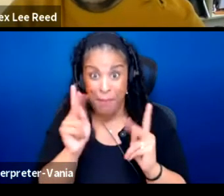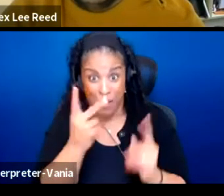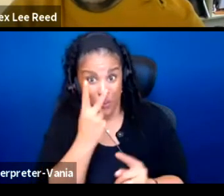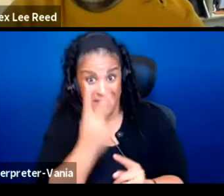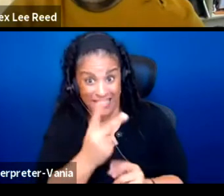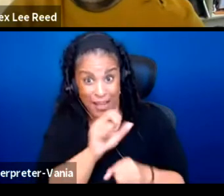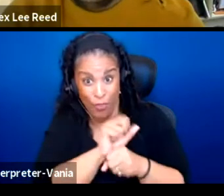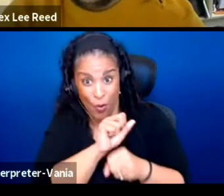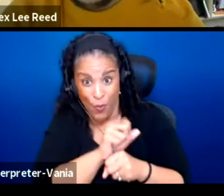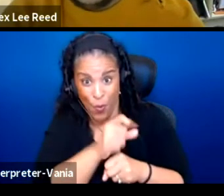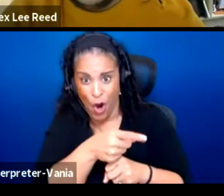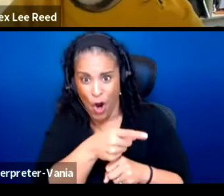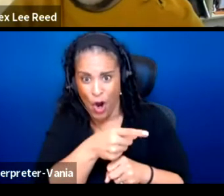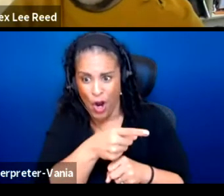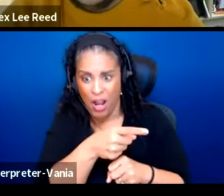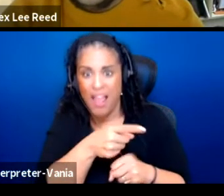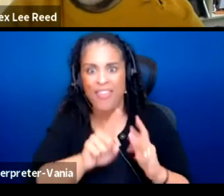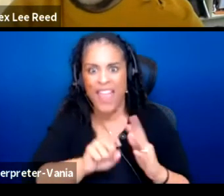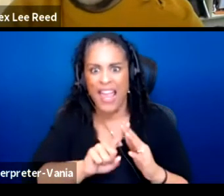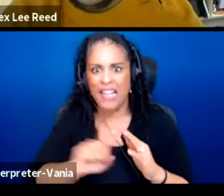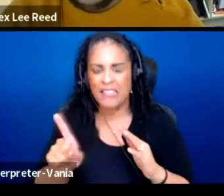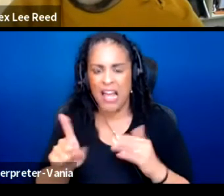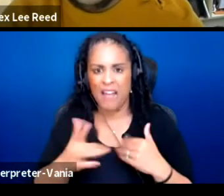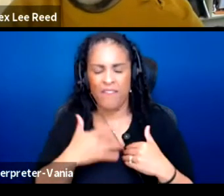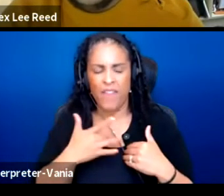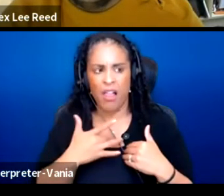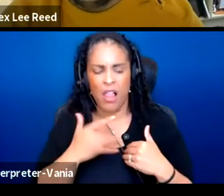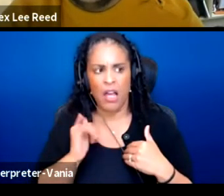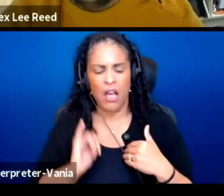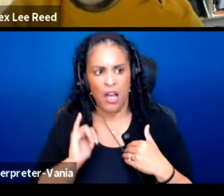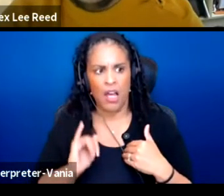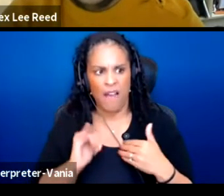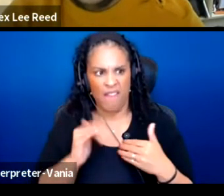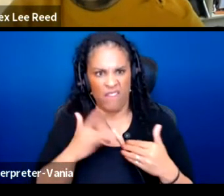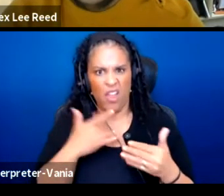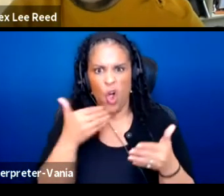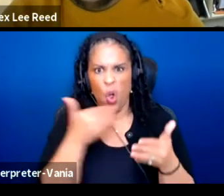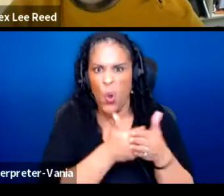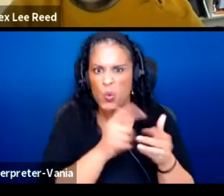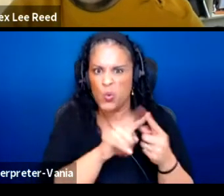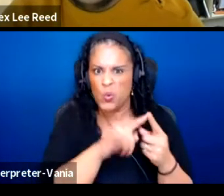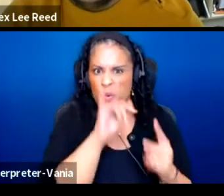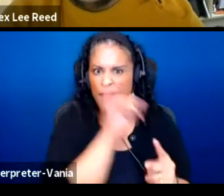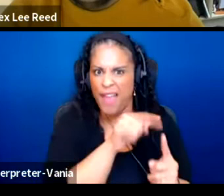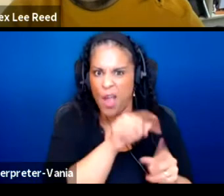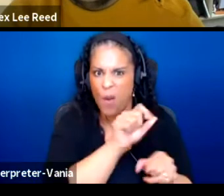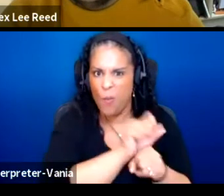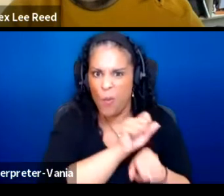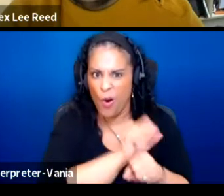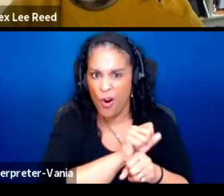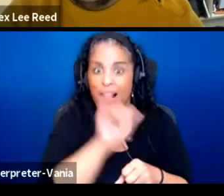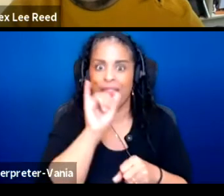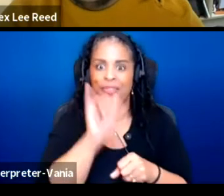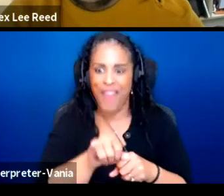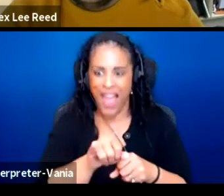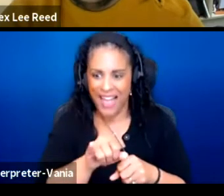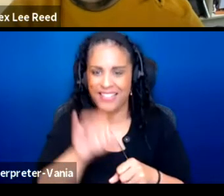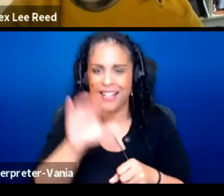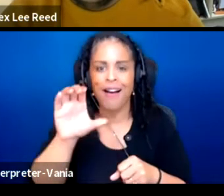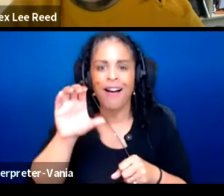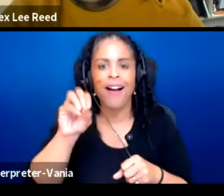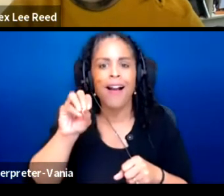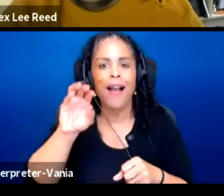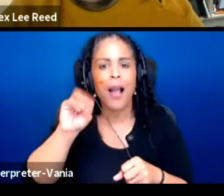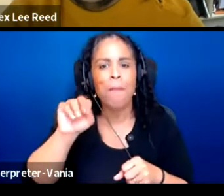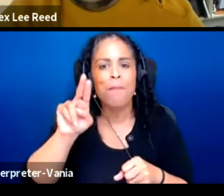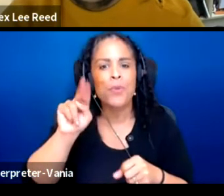feel they exit feeling a step closer to those things. That's for me, that's communion, which is the whole reason